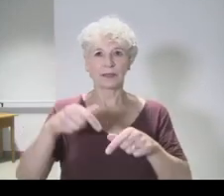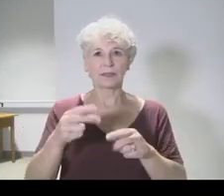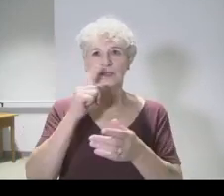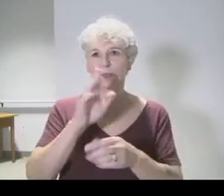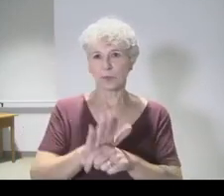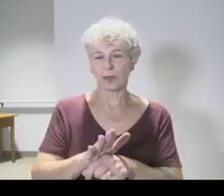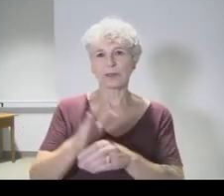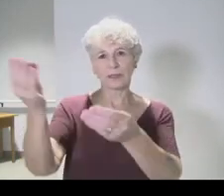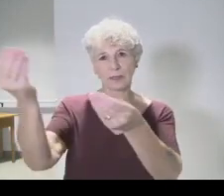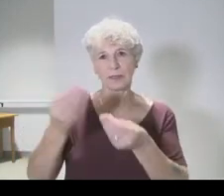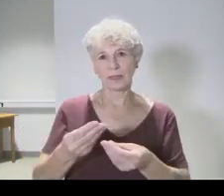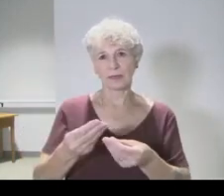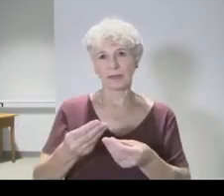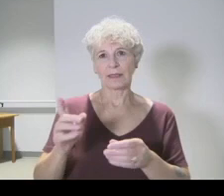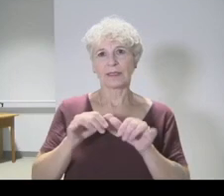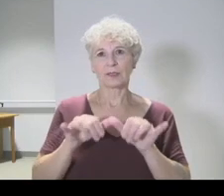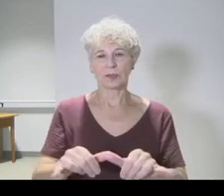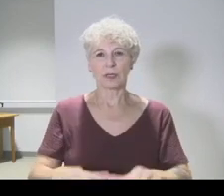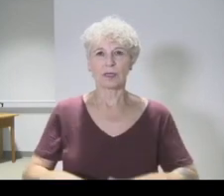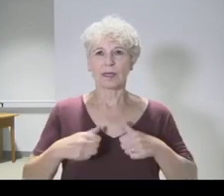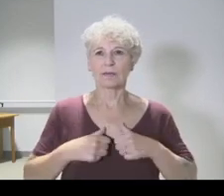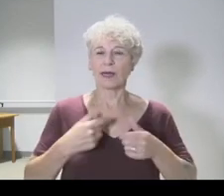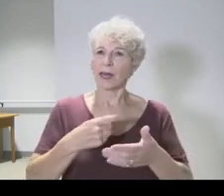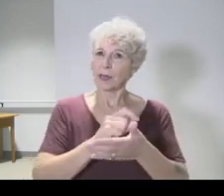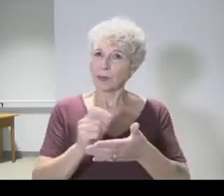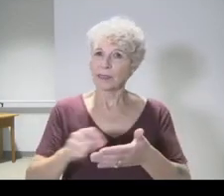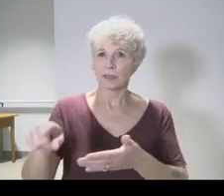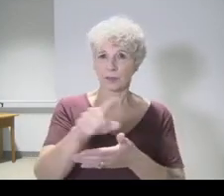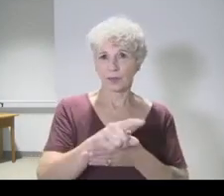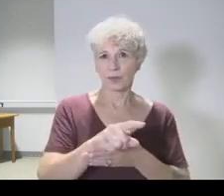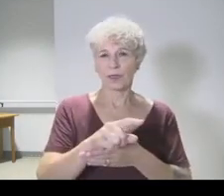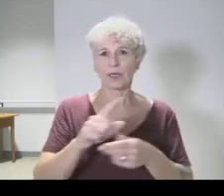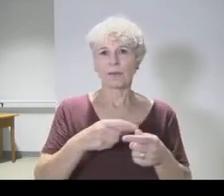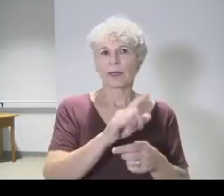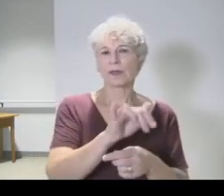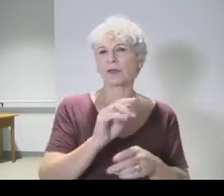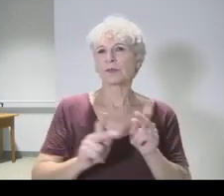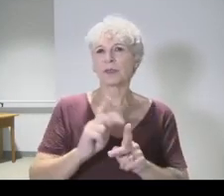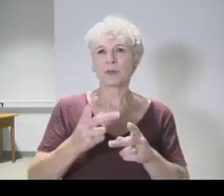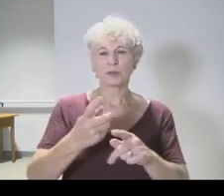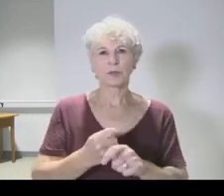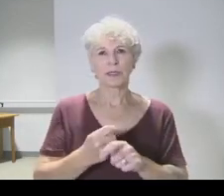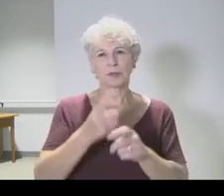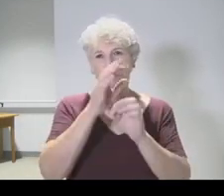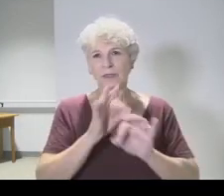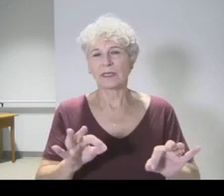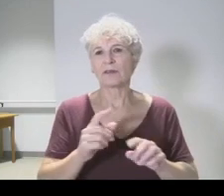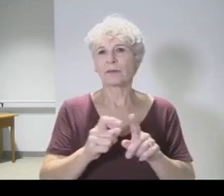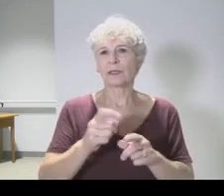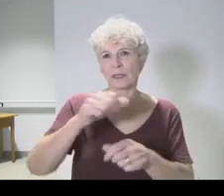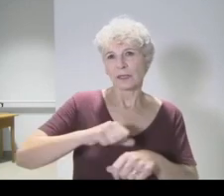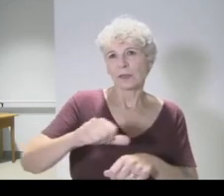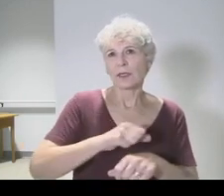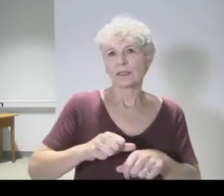promise that he made to us, eternal life. I write these things to you about those who are trying to deceive you, but the anointing that you receive from him